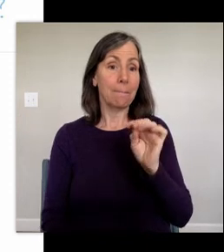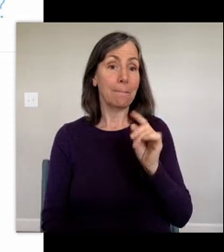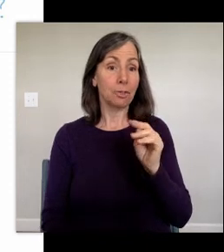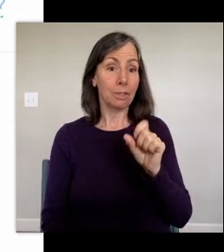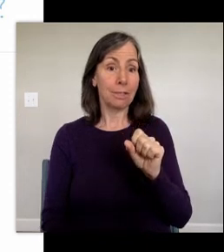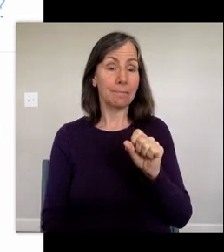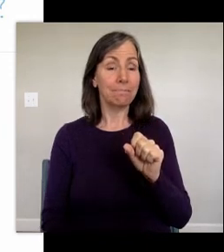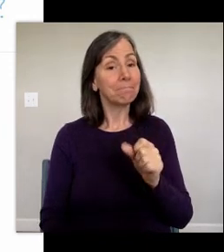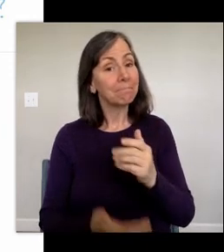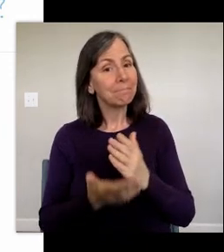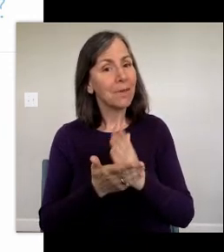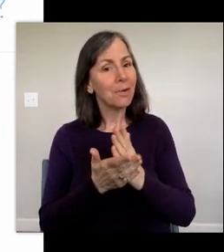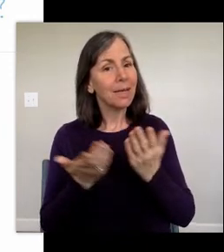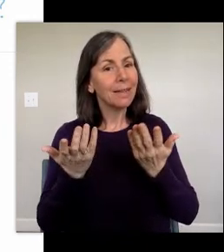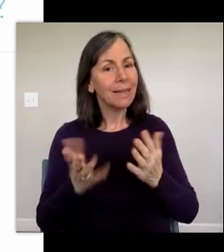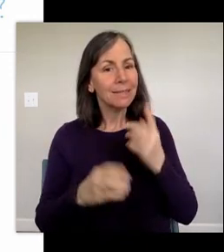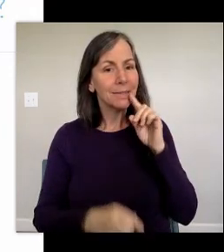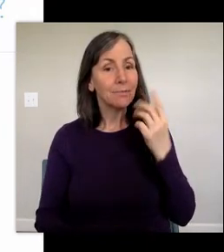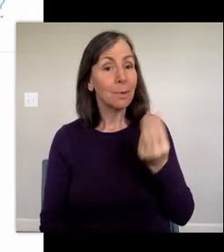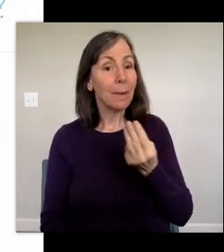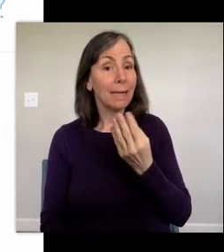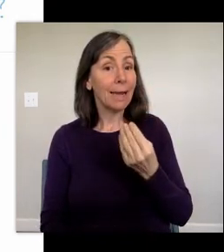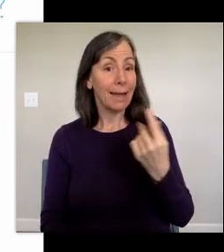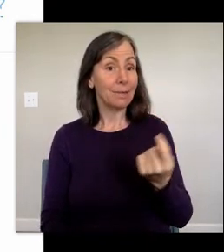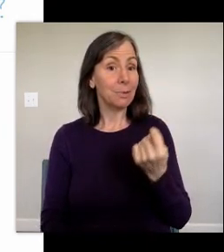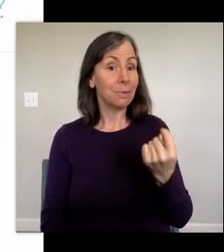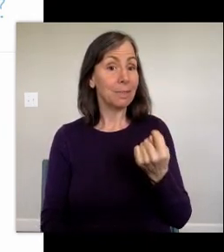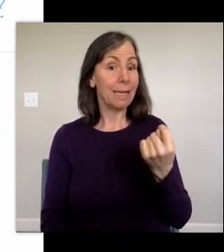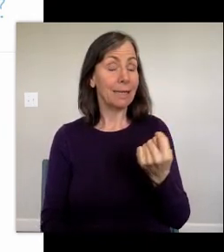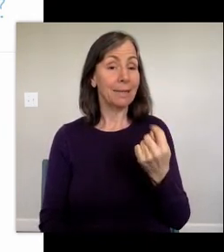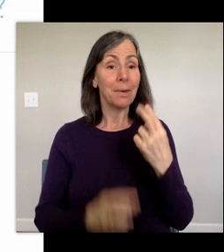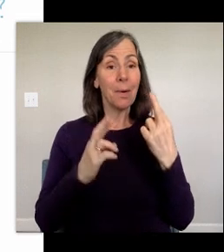All right, that is all for Monday and Tuesday.